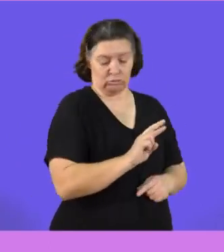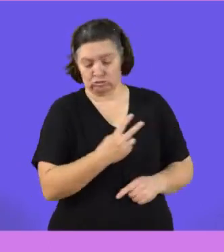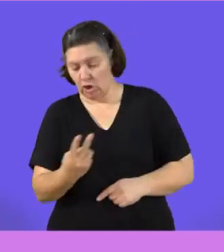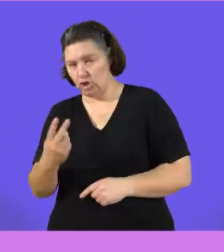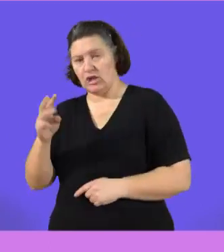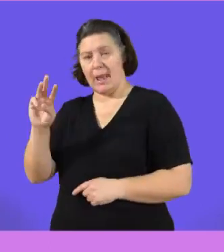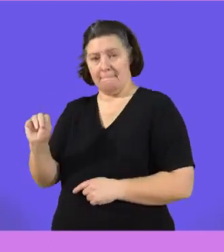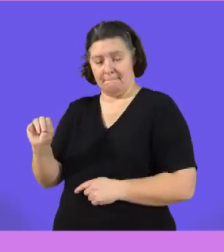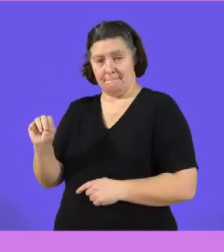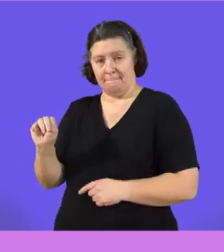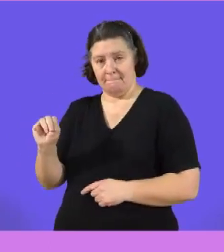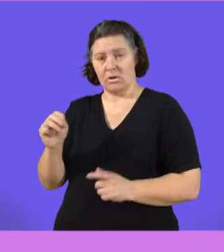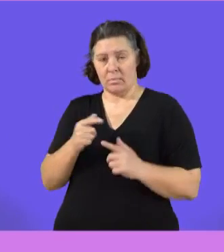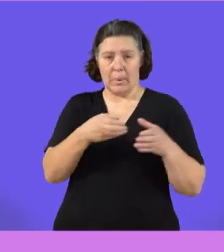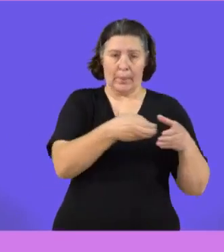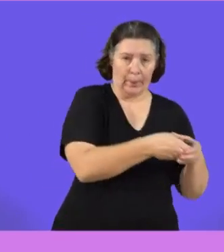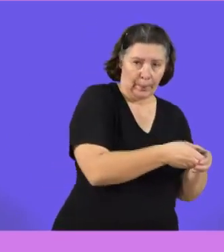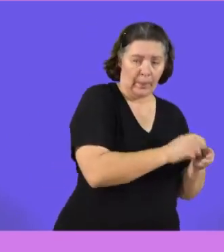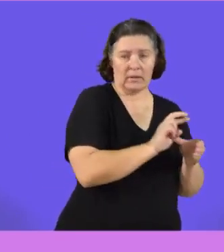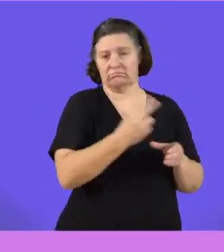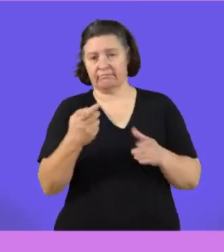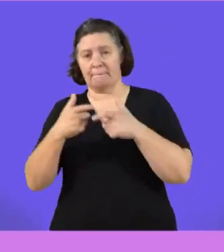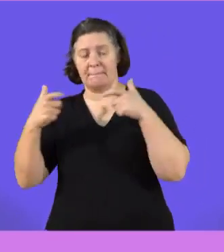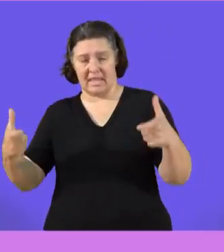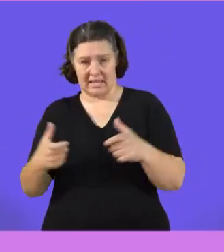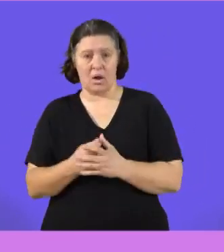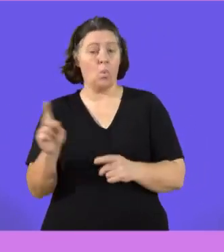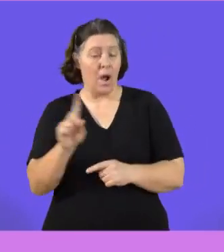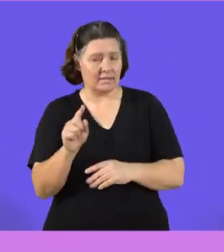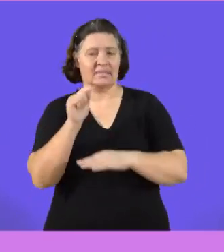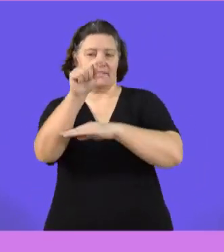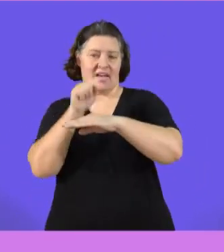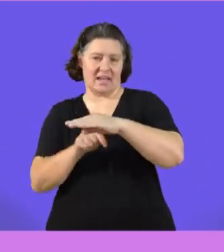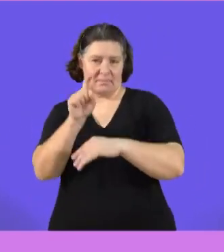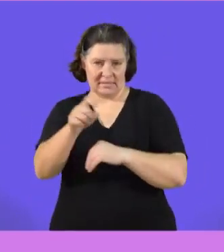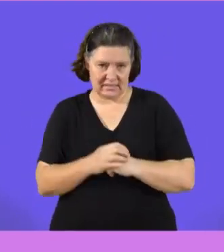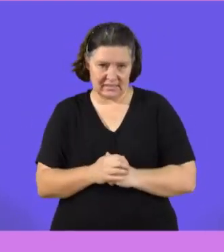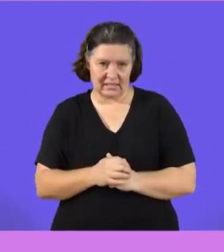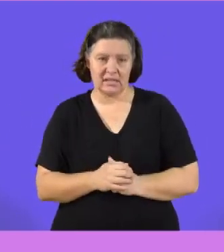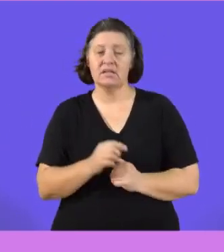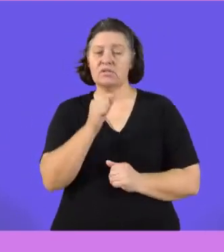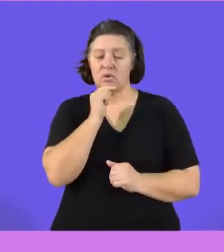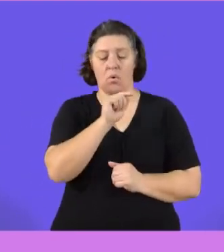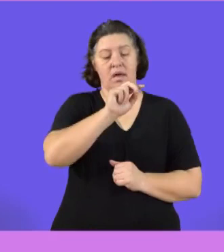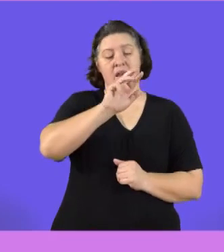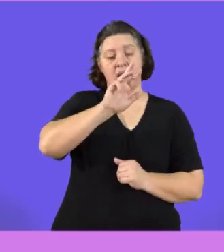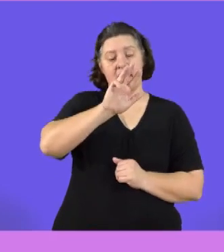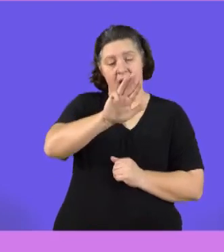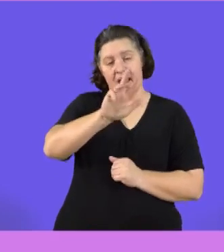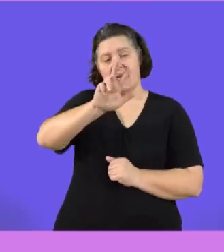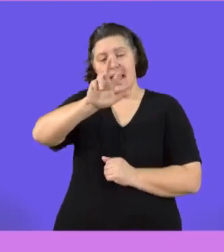to meters. That is from small to big, right? Small to big, what happens? I need to divide. So therefore, I'm going to say